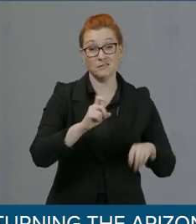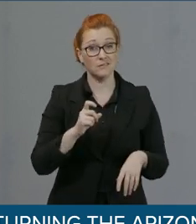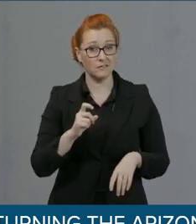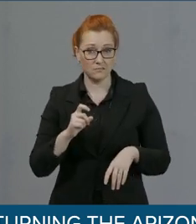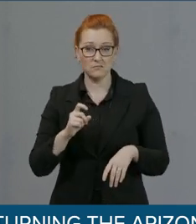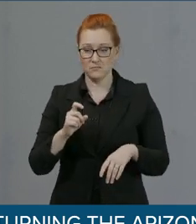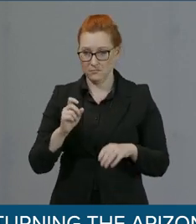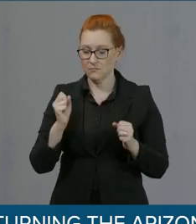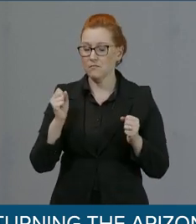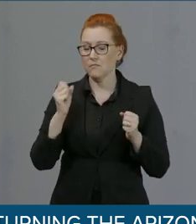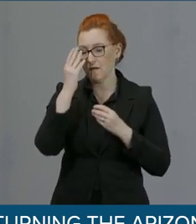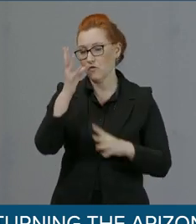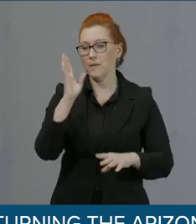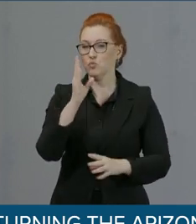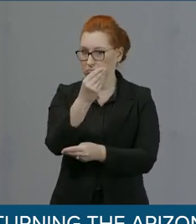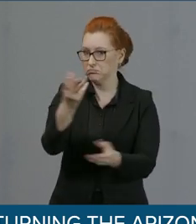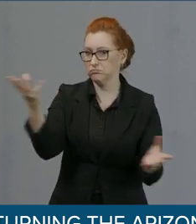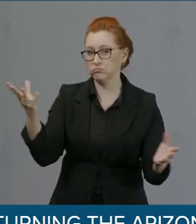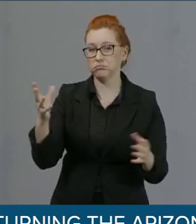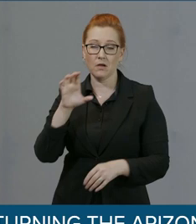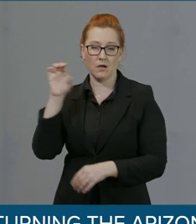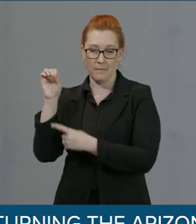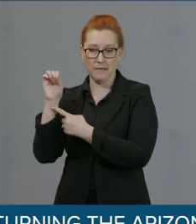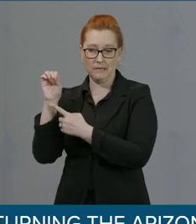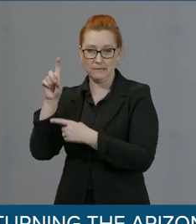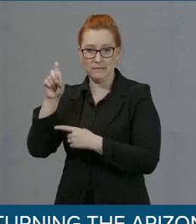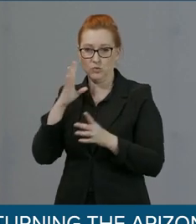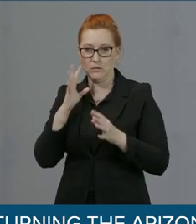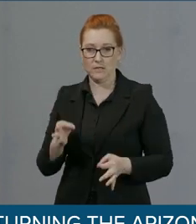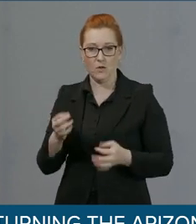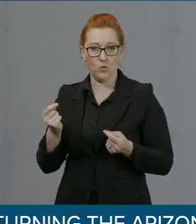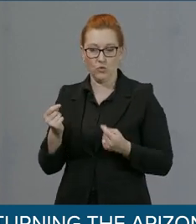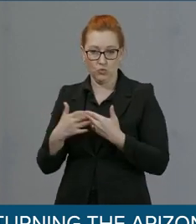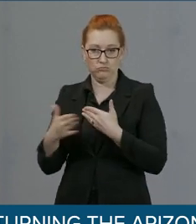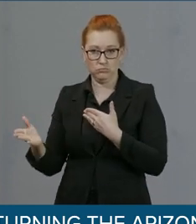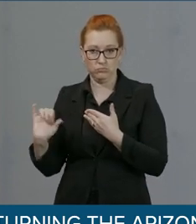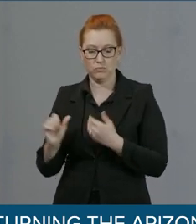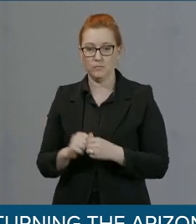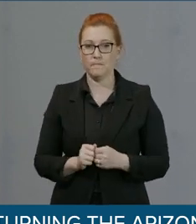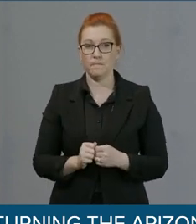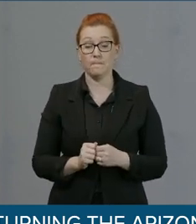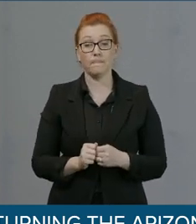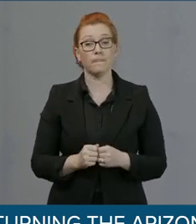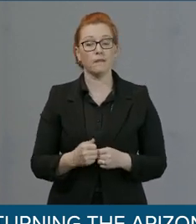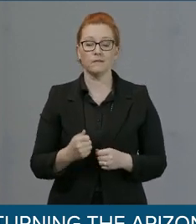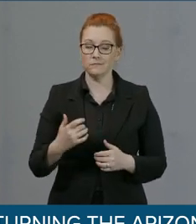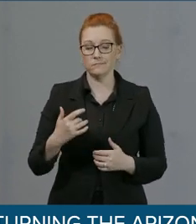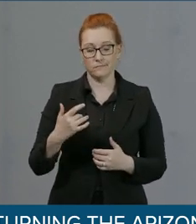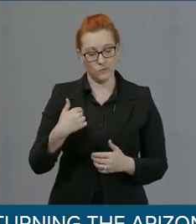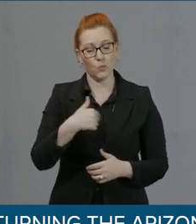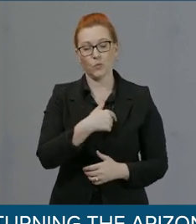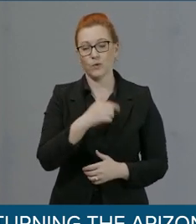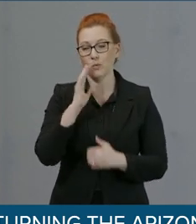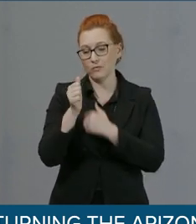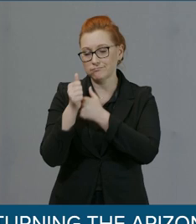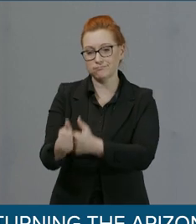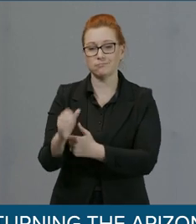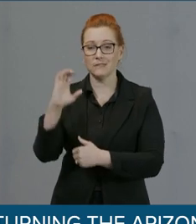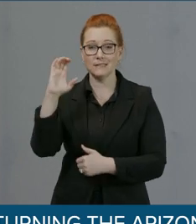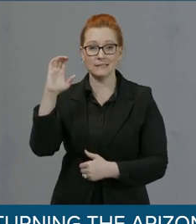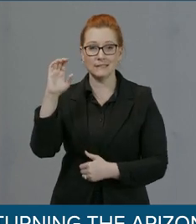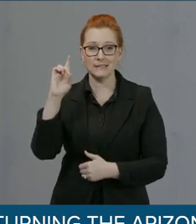as well. And then we're going to phase in return based on the recommendations of the CDC and health experts through May and